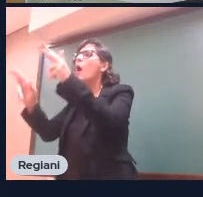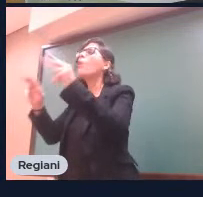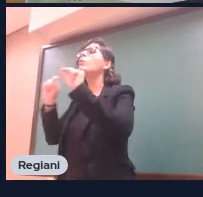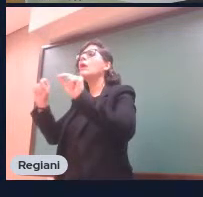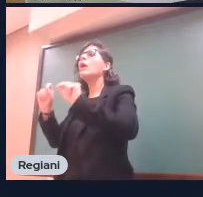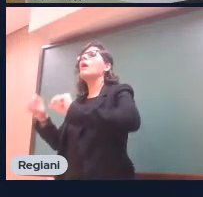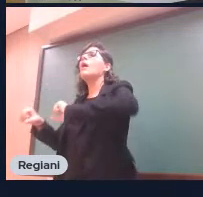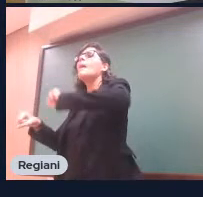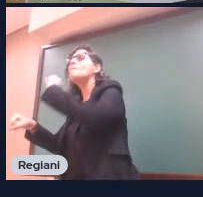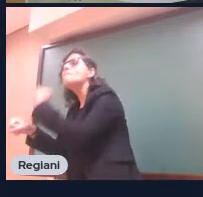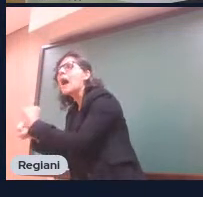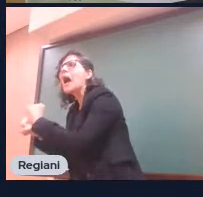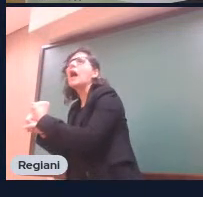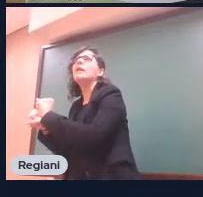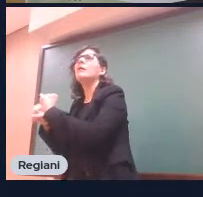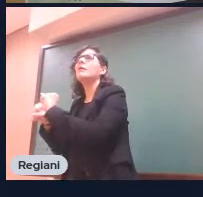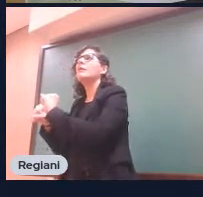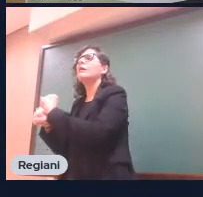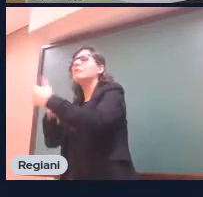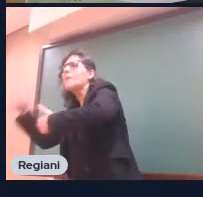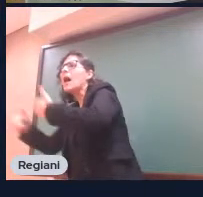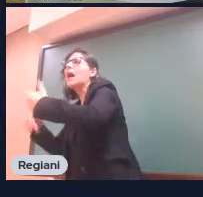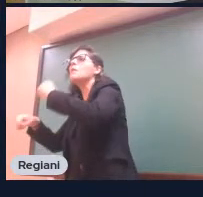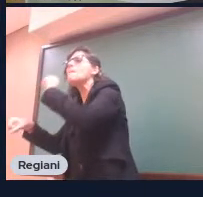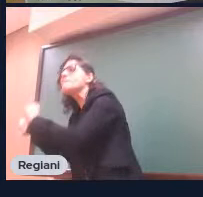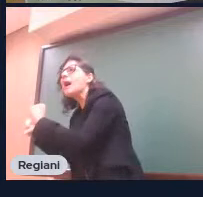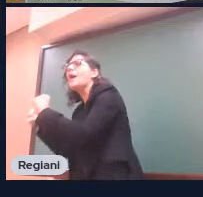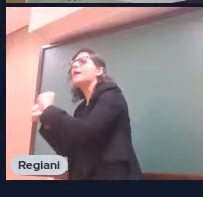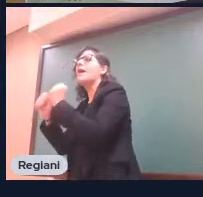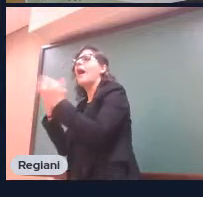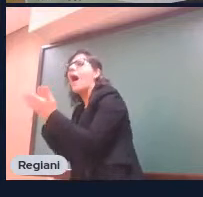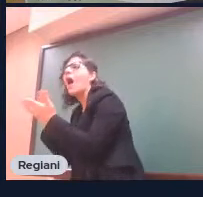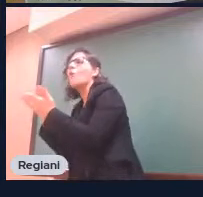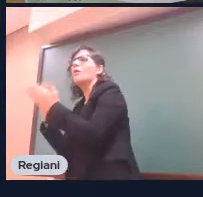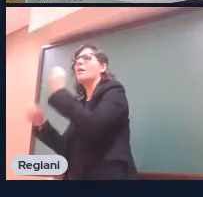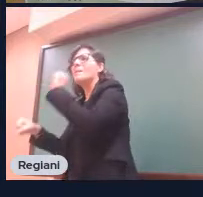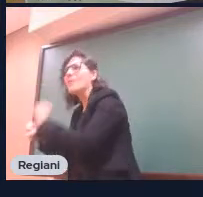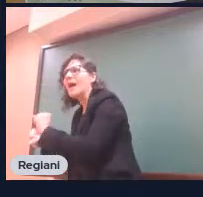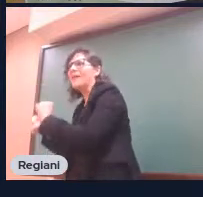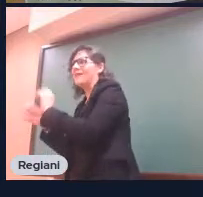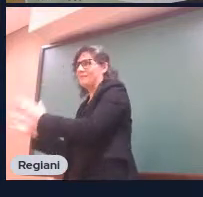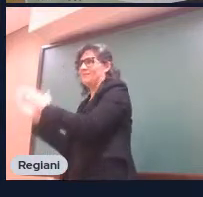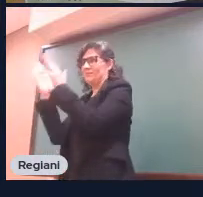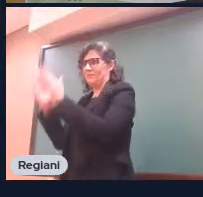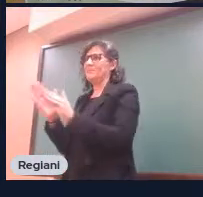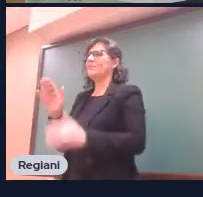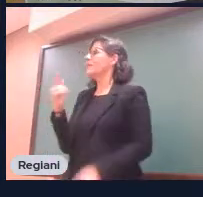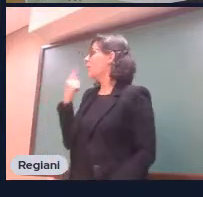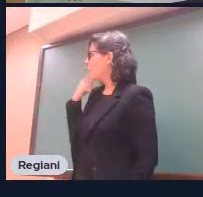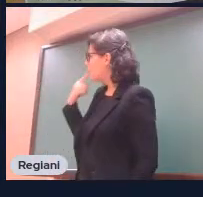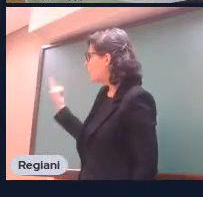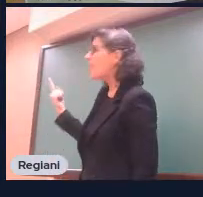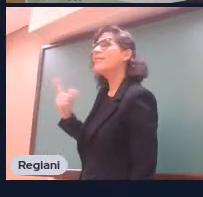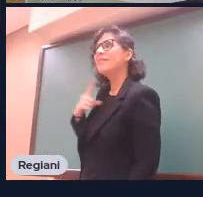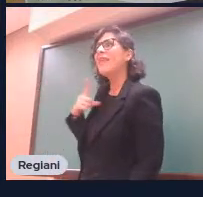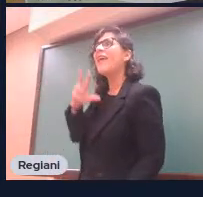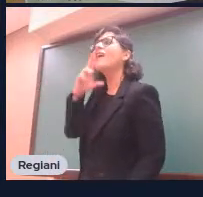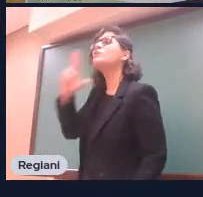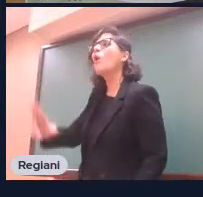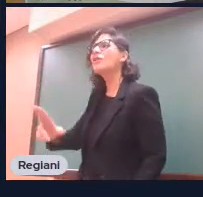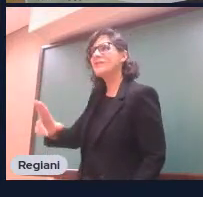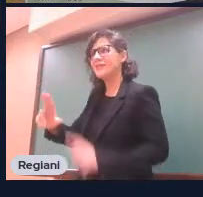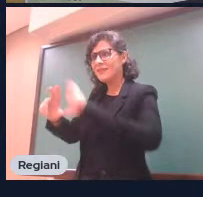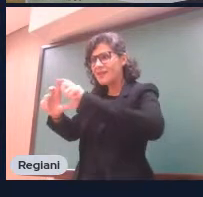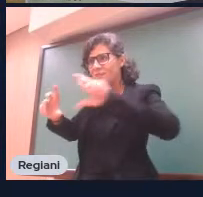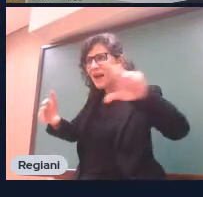missions on its own. If you look at the definition, greve e uma paga, and so on. So it uses the